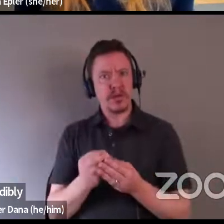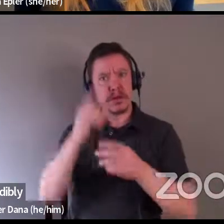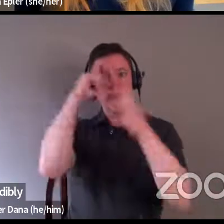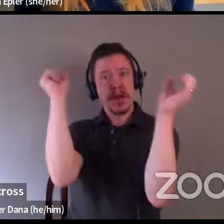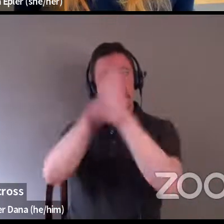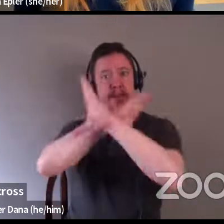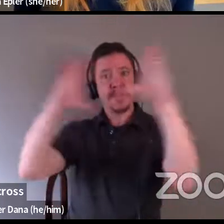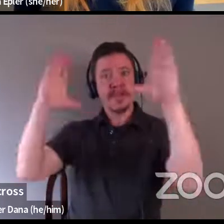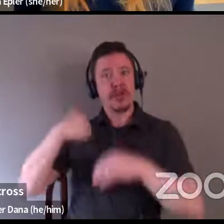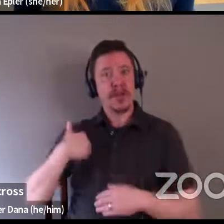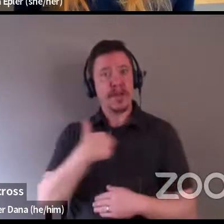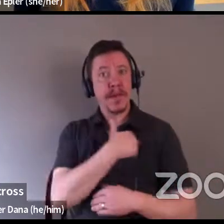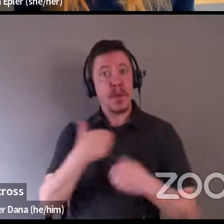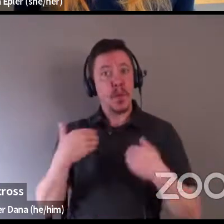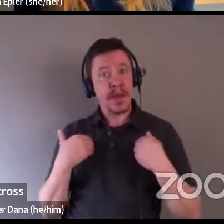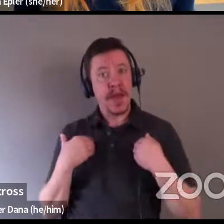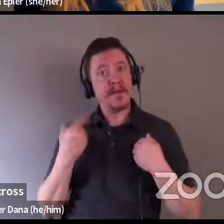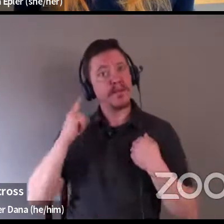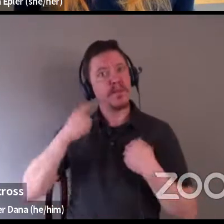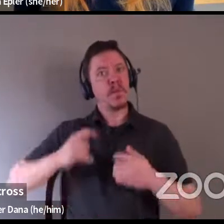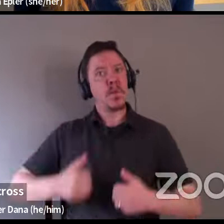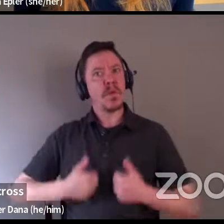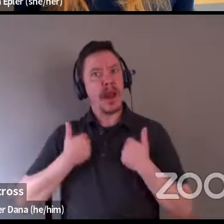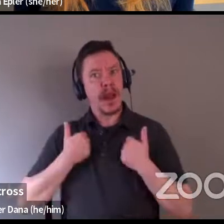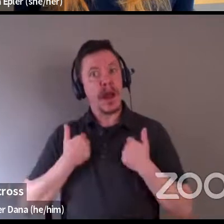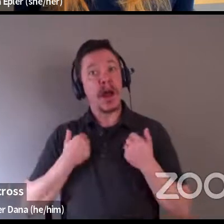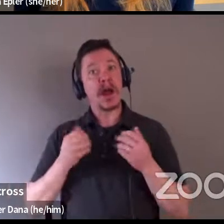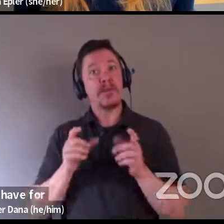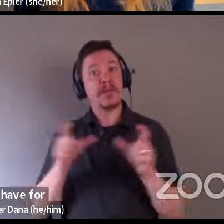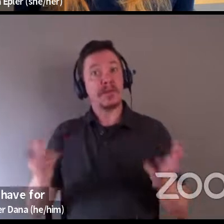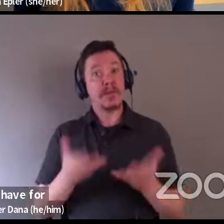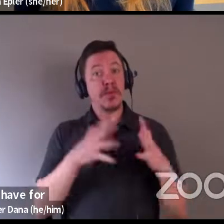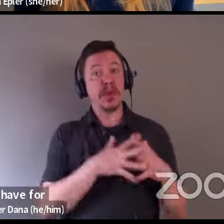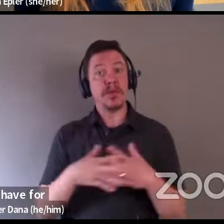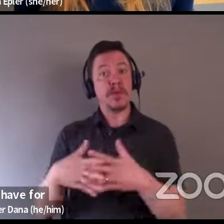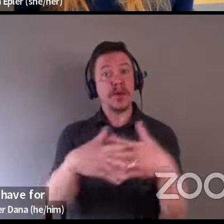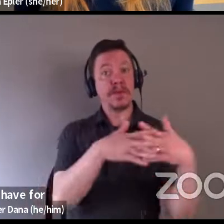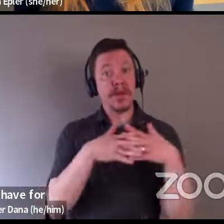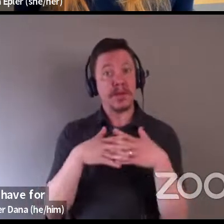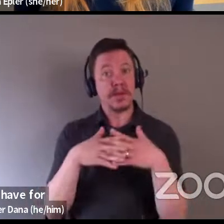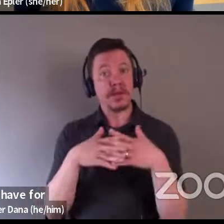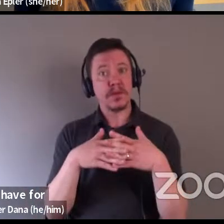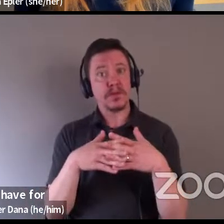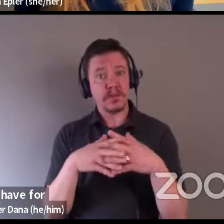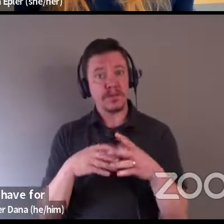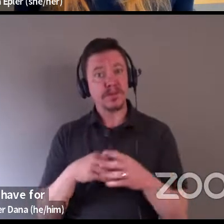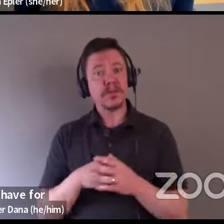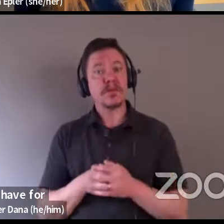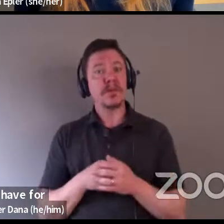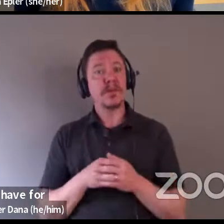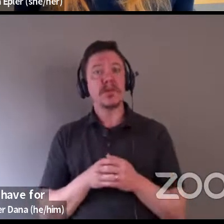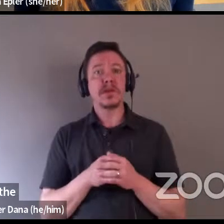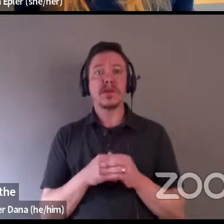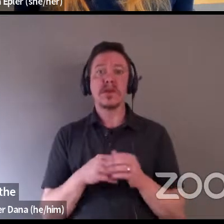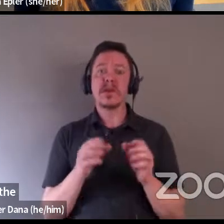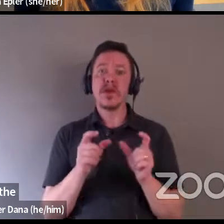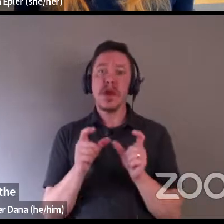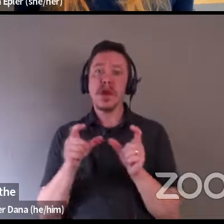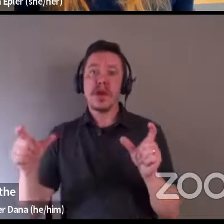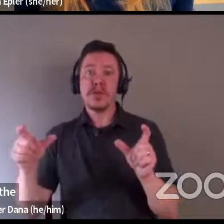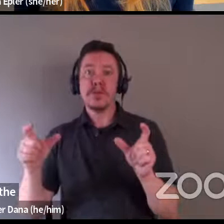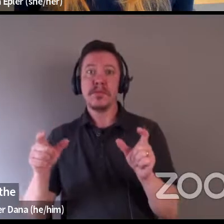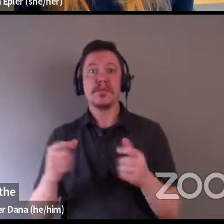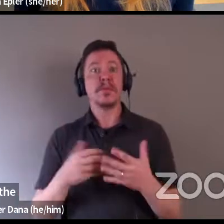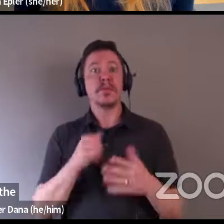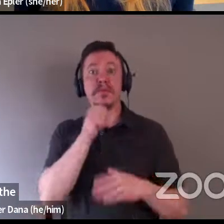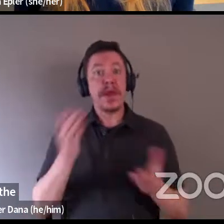we have for the lives of people here in the United States, that people on the other side of the globe,